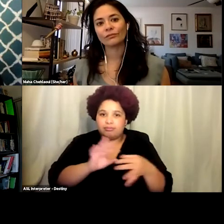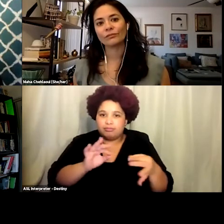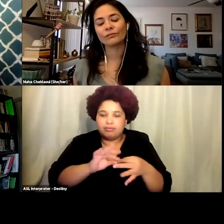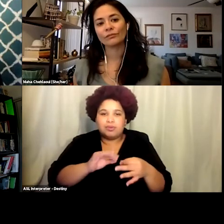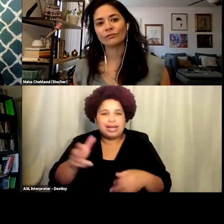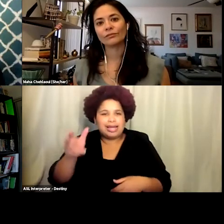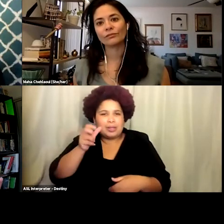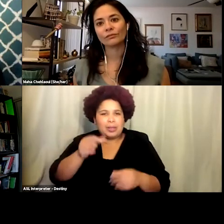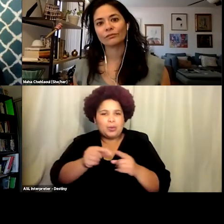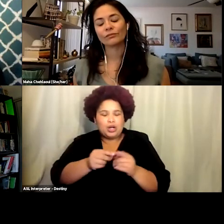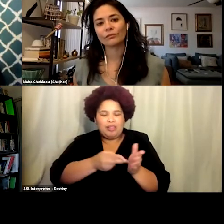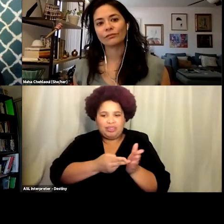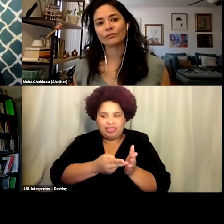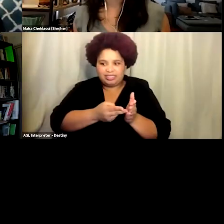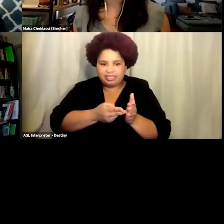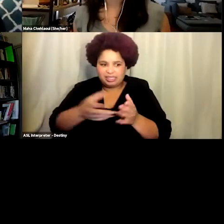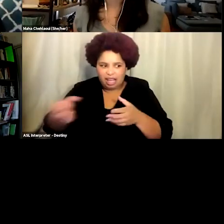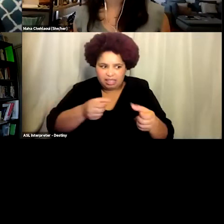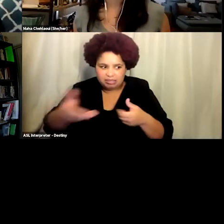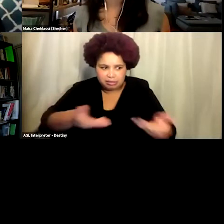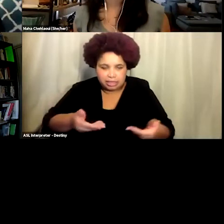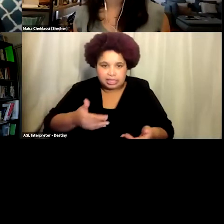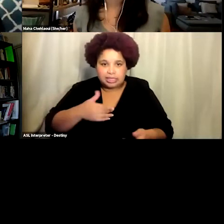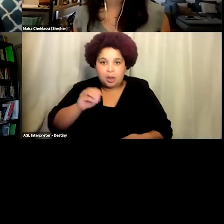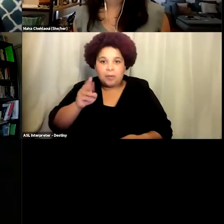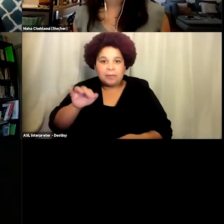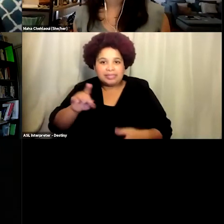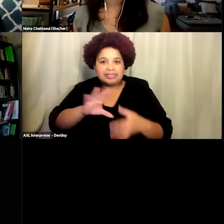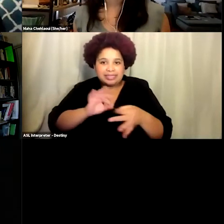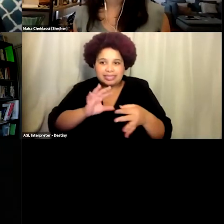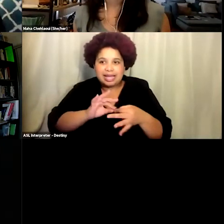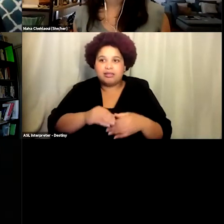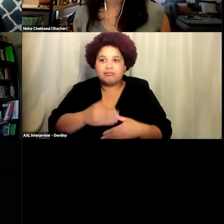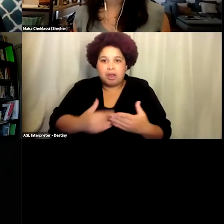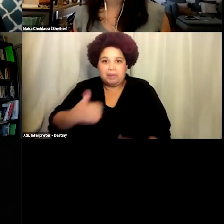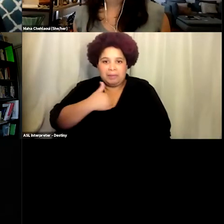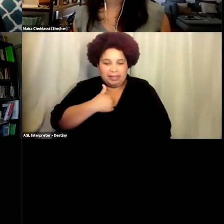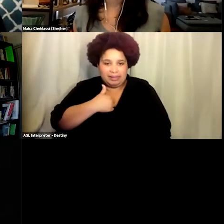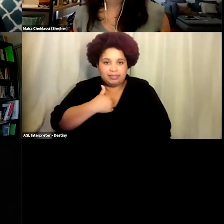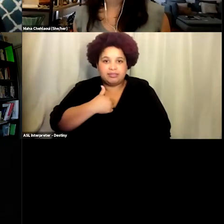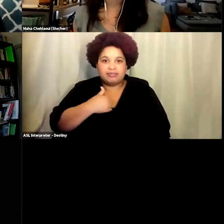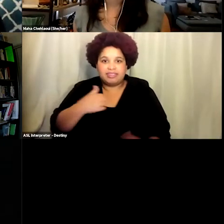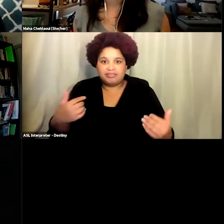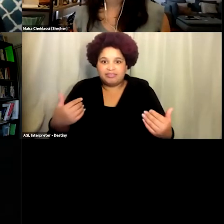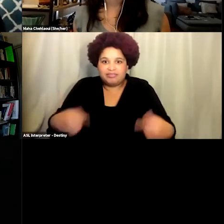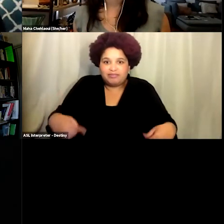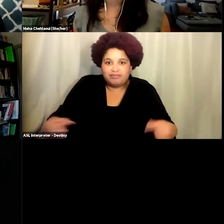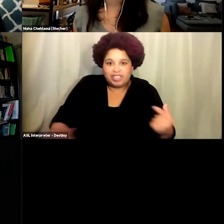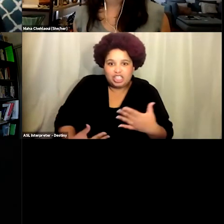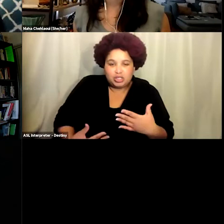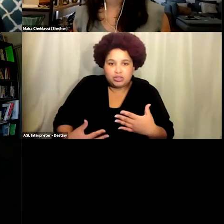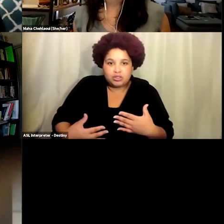authentic casting, I feel torn, because just like Omid said, there's the part of me that fears that, well, if they're going to be